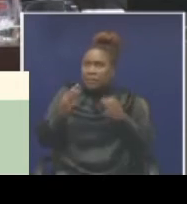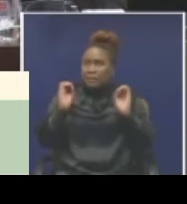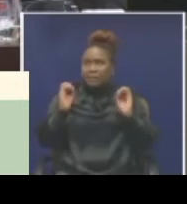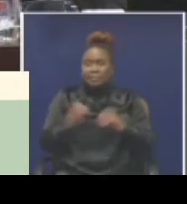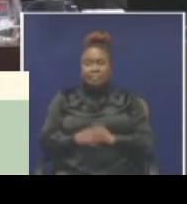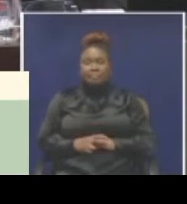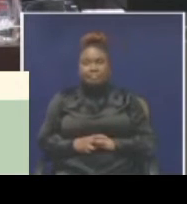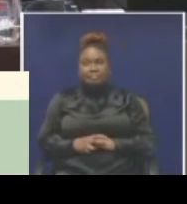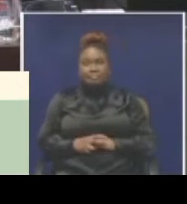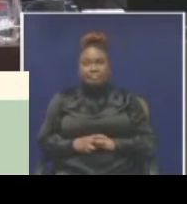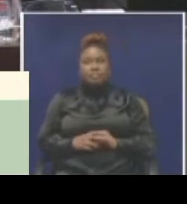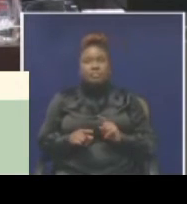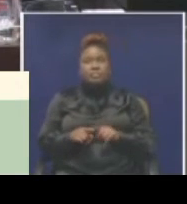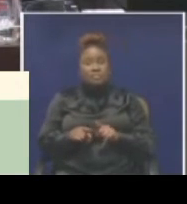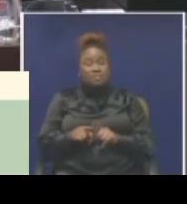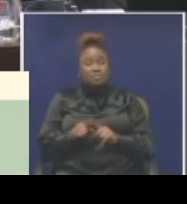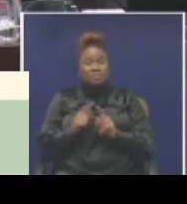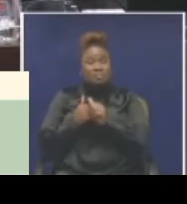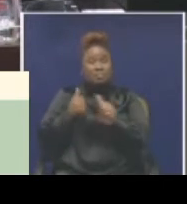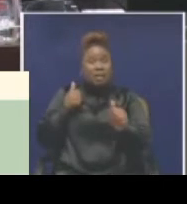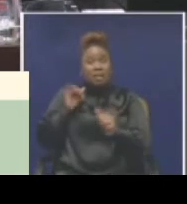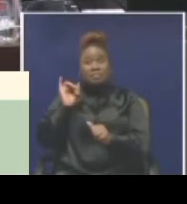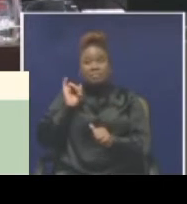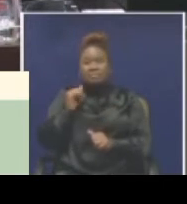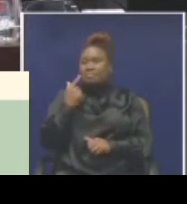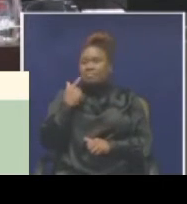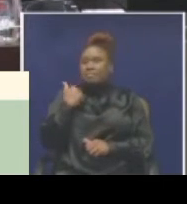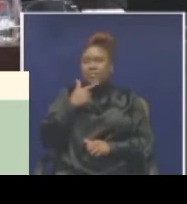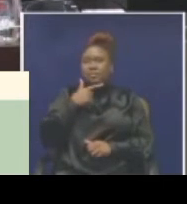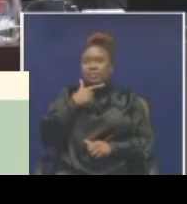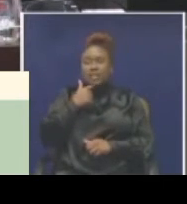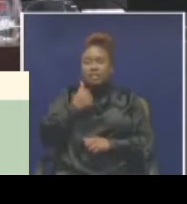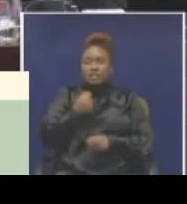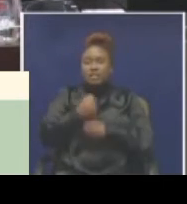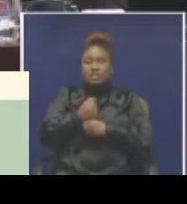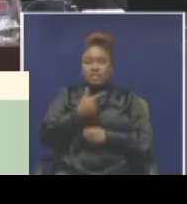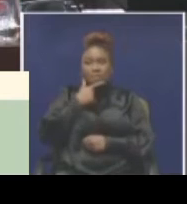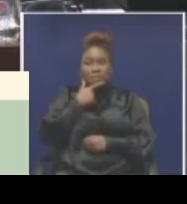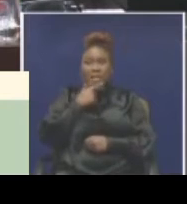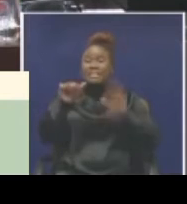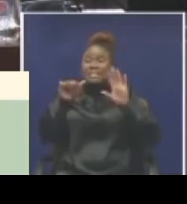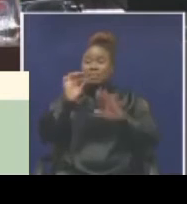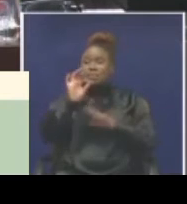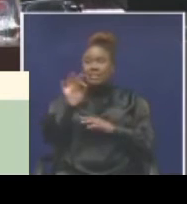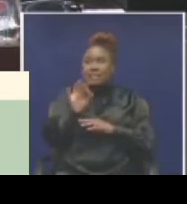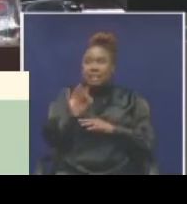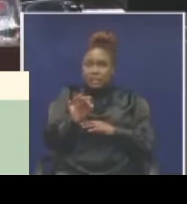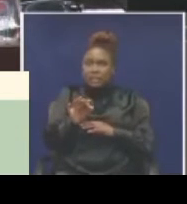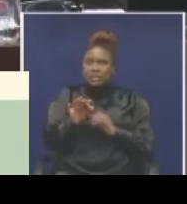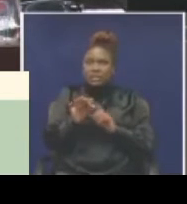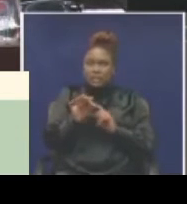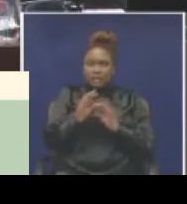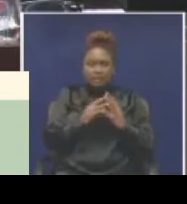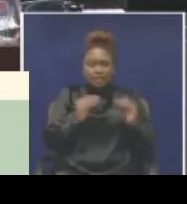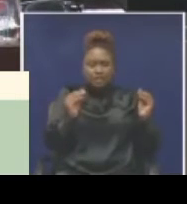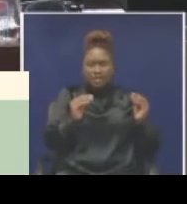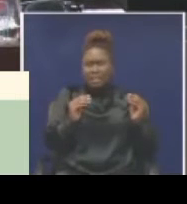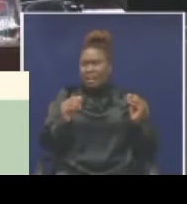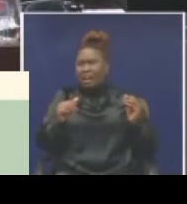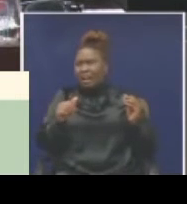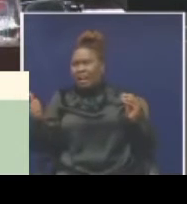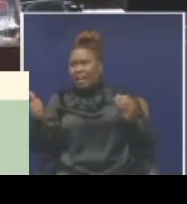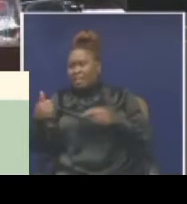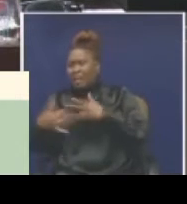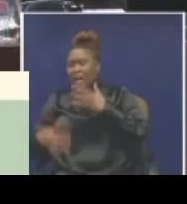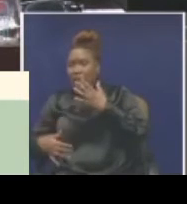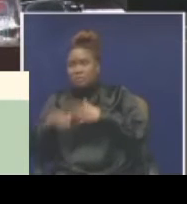of backlog. By December last year, it was only 6% of that which was dealt with. There's no APP dealing with the number